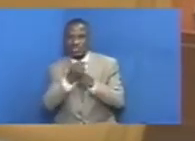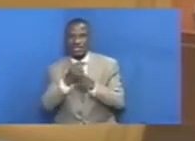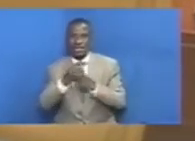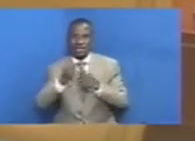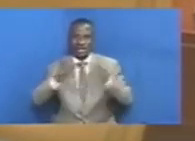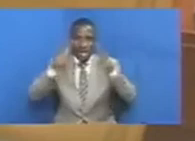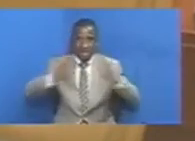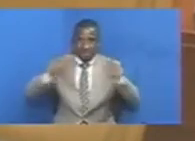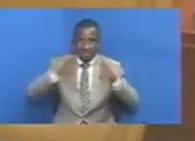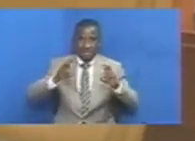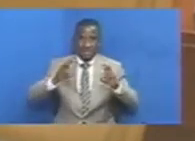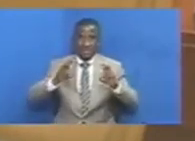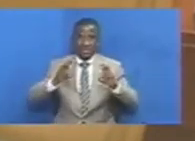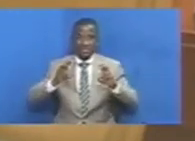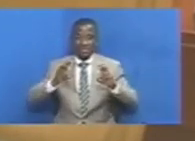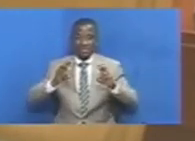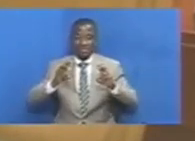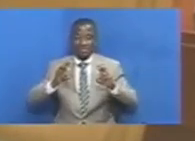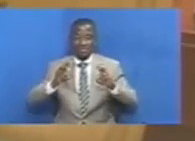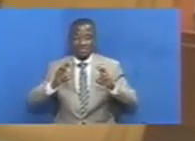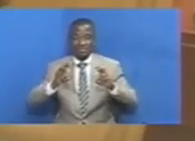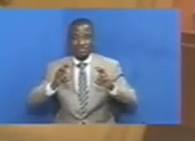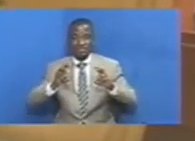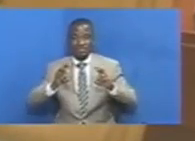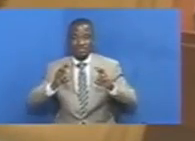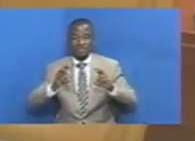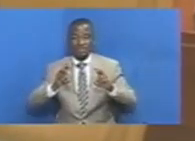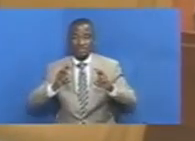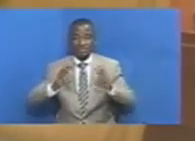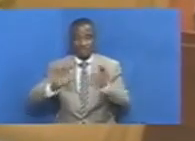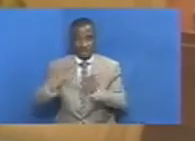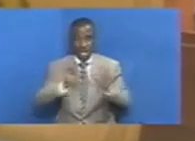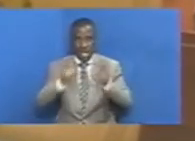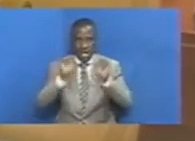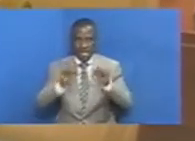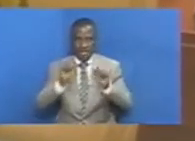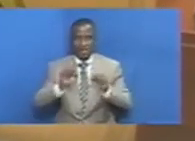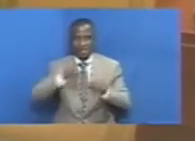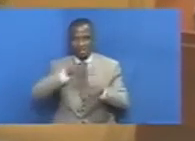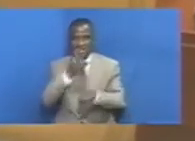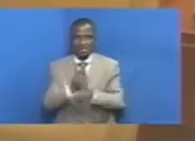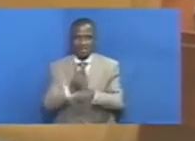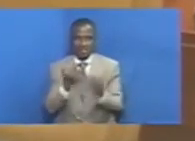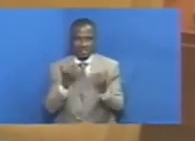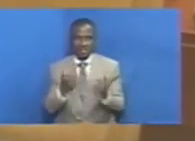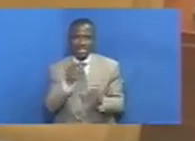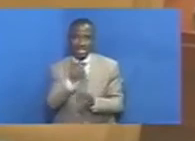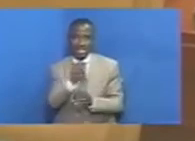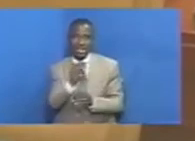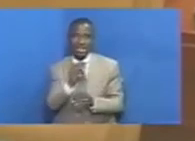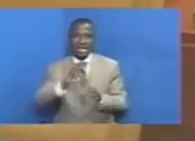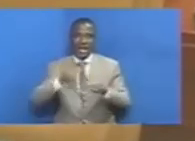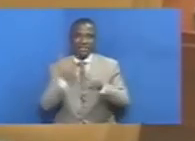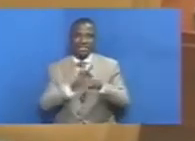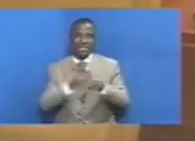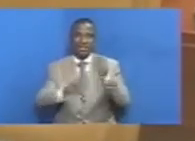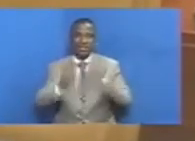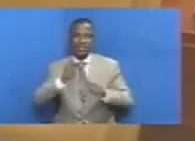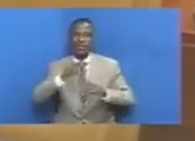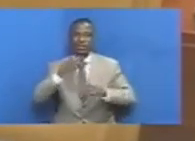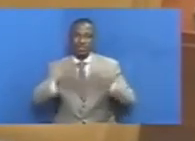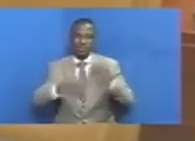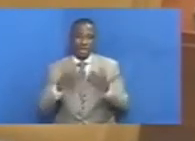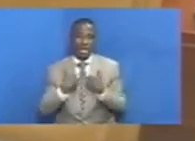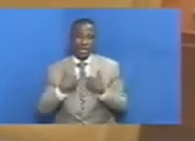assessment will be conducted to enable to establish the exact of the affected communities to enable